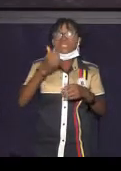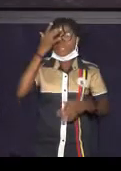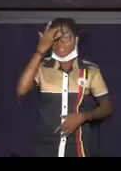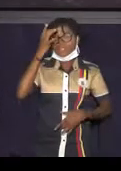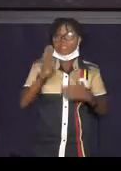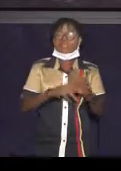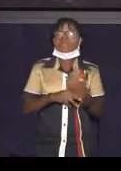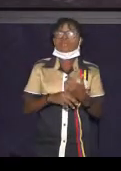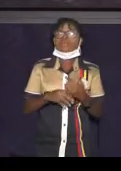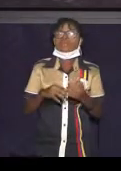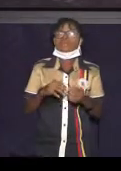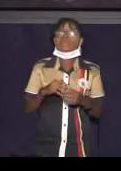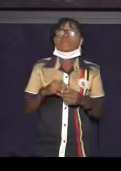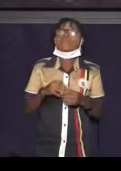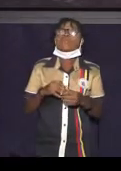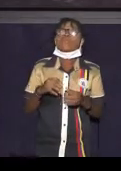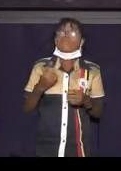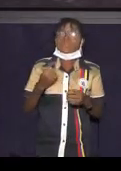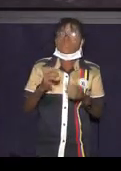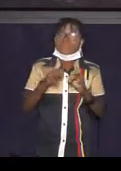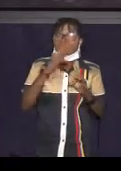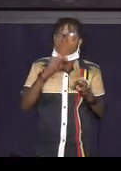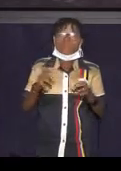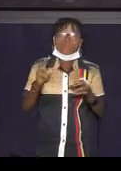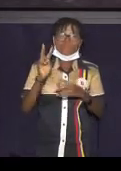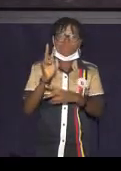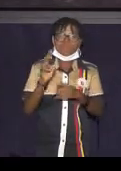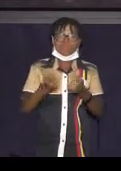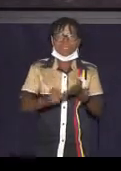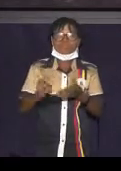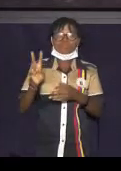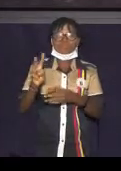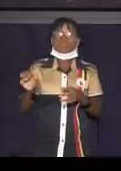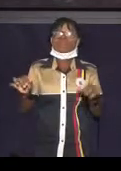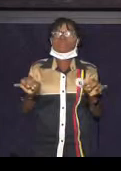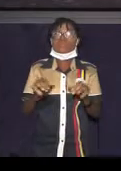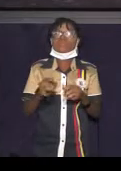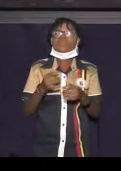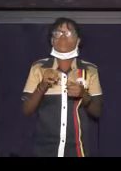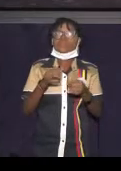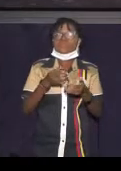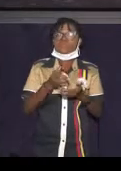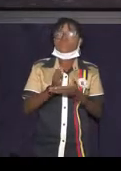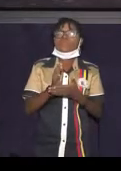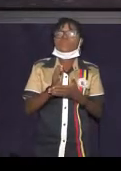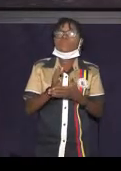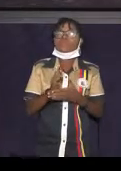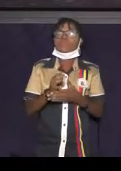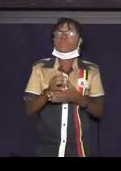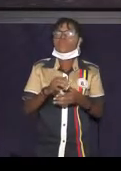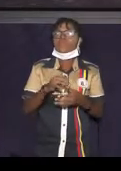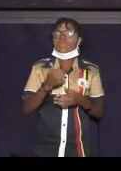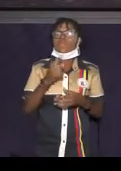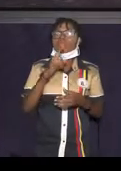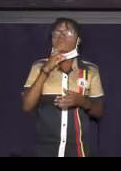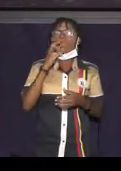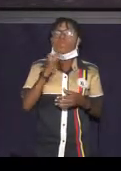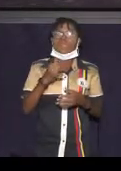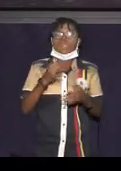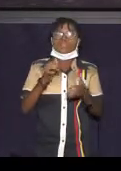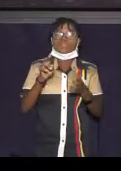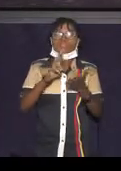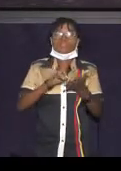Or modify a chemical process in the body. So that's definition for drug. Anyone that uses a drug wrongly has